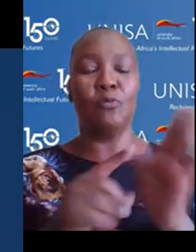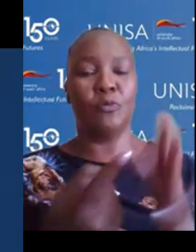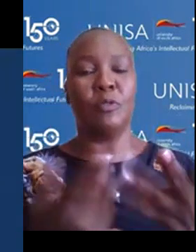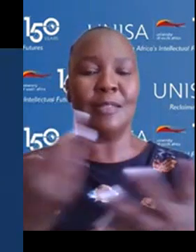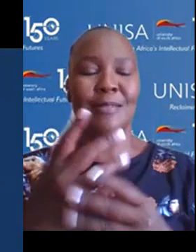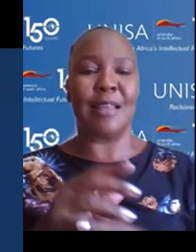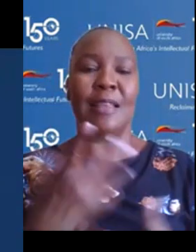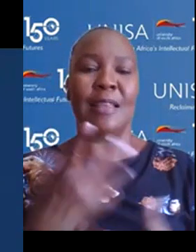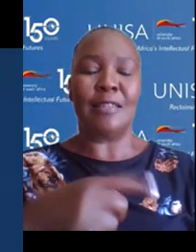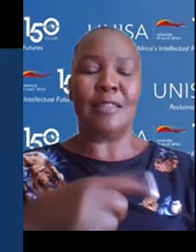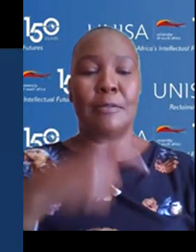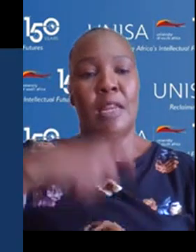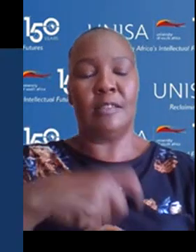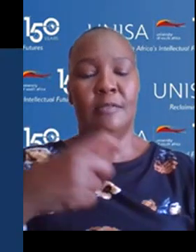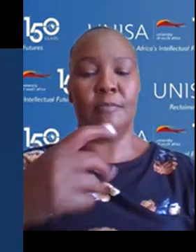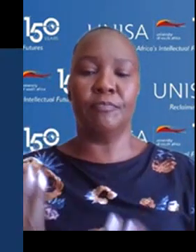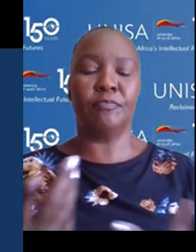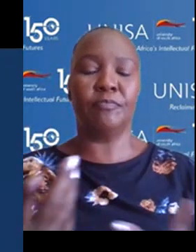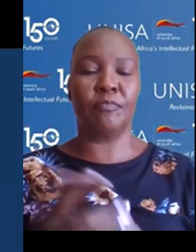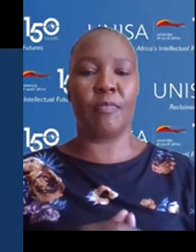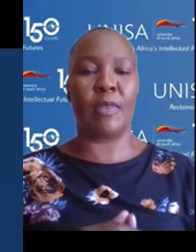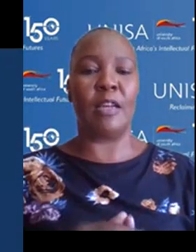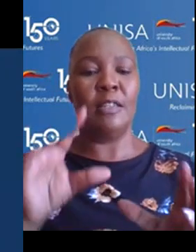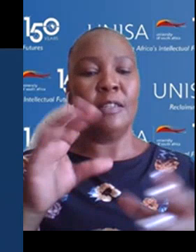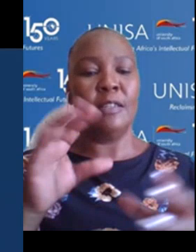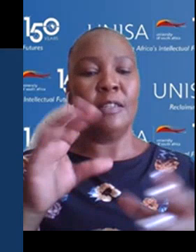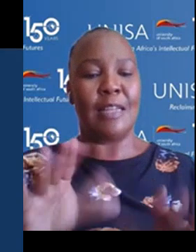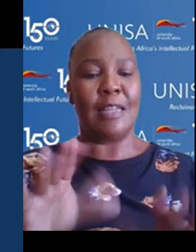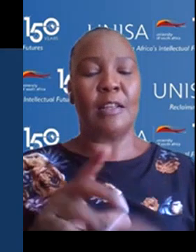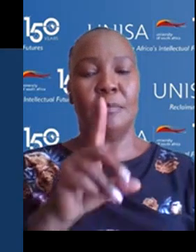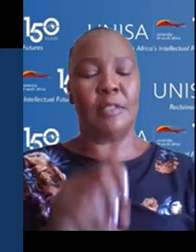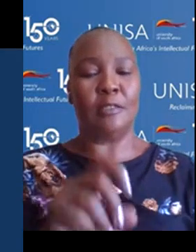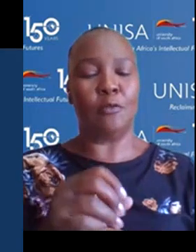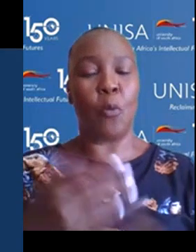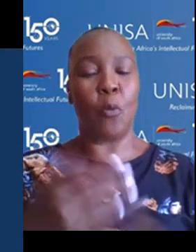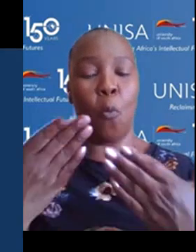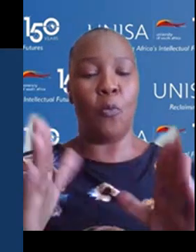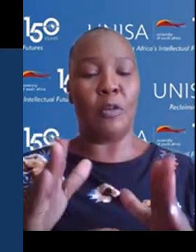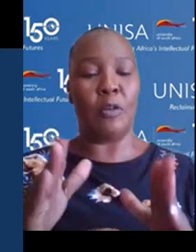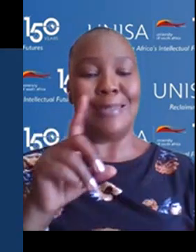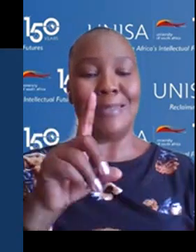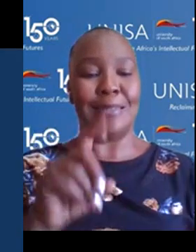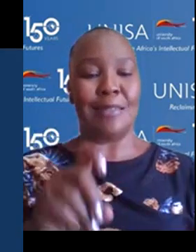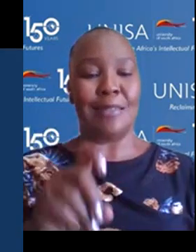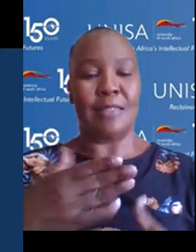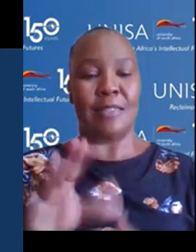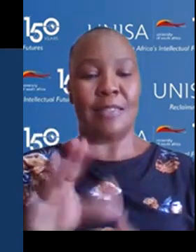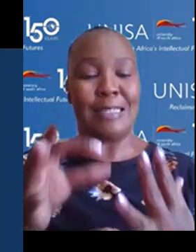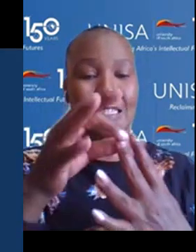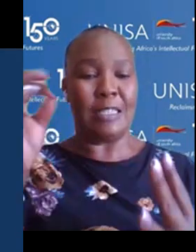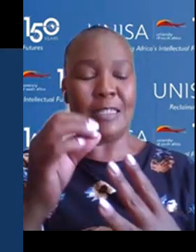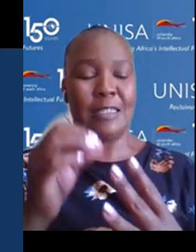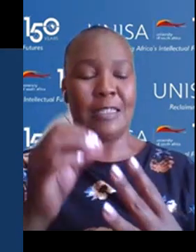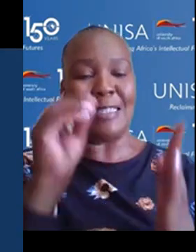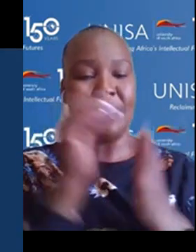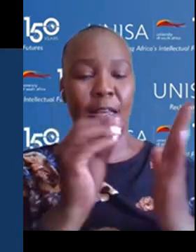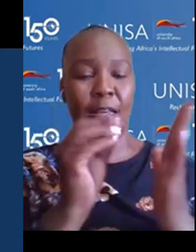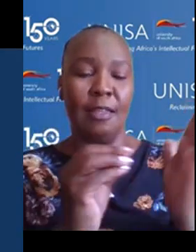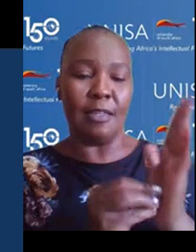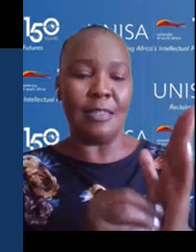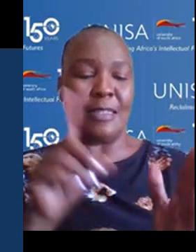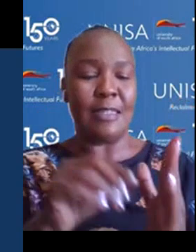of personalization. So on the Start button, if you click on Open, and you click on Start, you'll see there's an option saying Settings. You click on